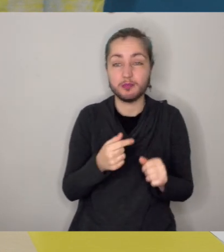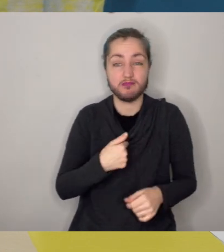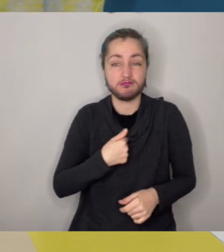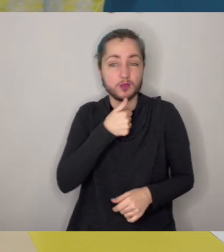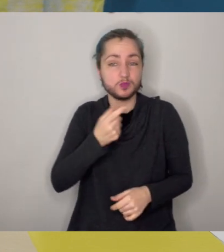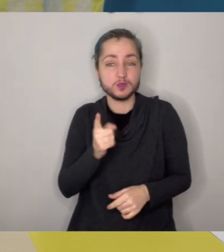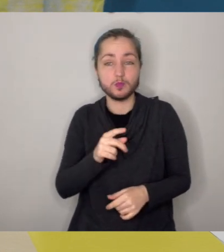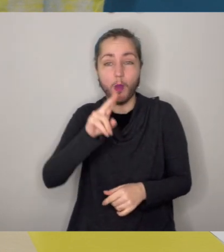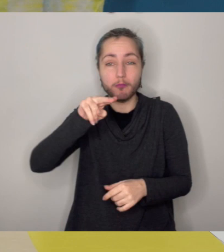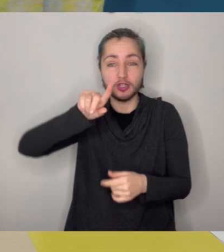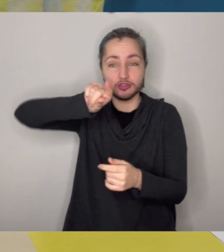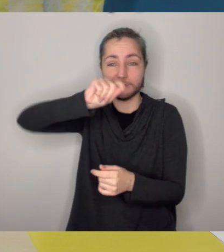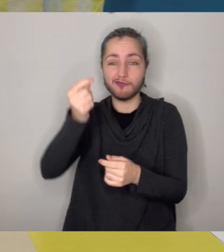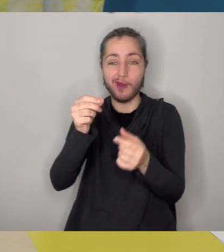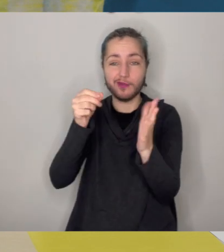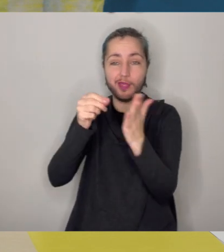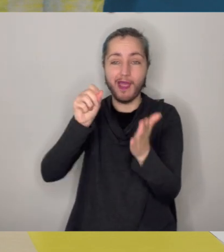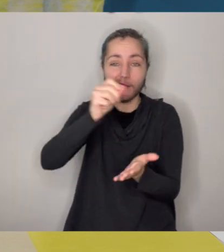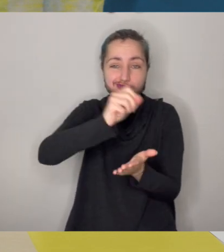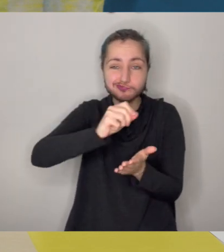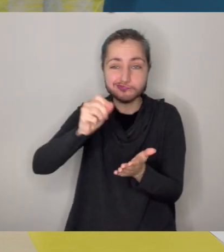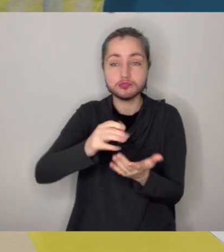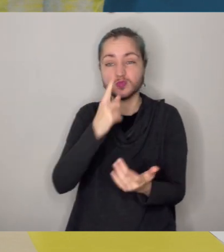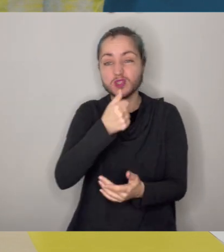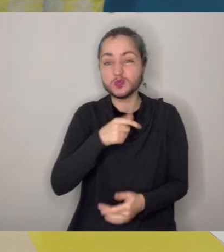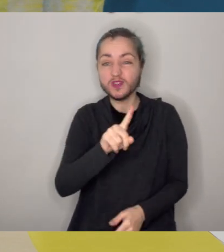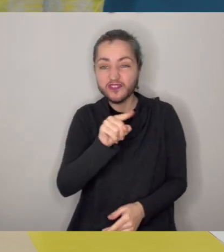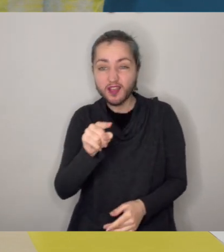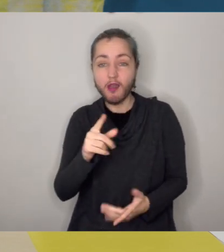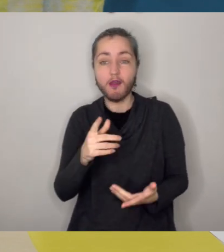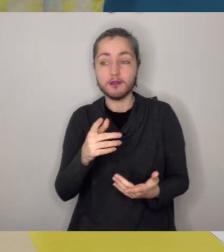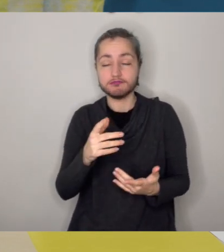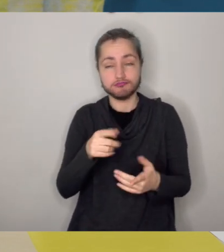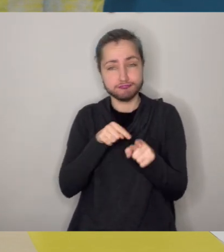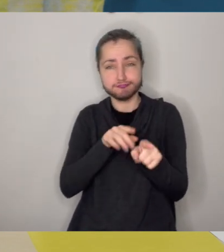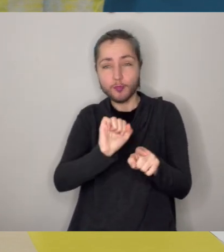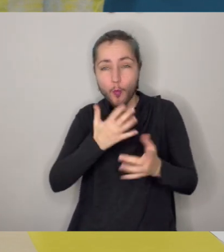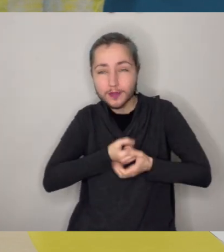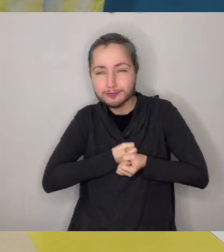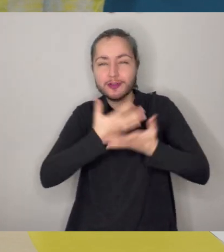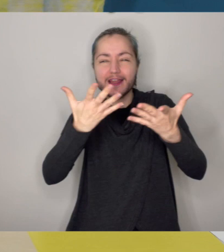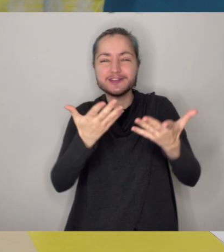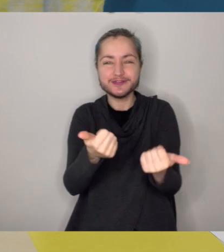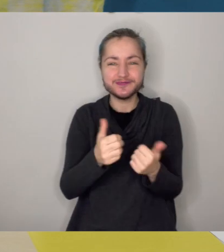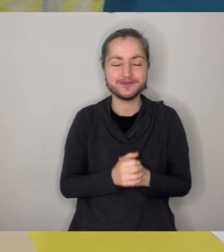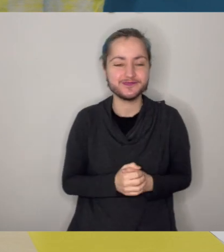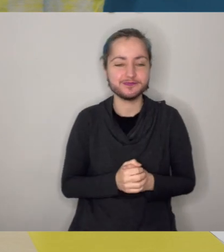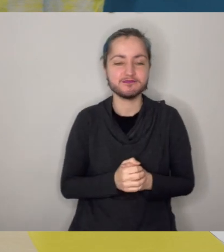Any kind of different shapes. I'm just using the back of a paintbrush. You can use your finger if you're feeling inspired.